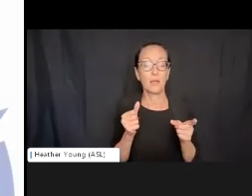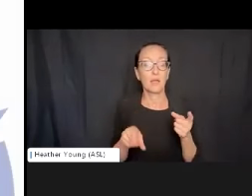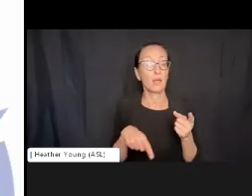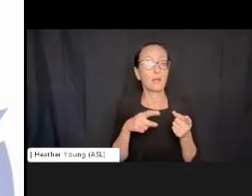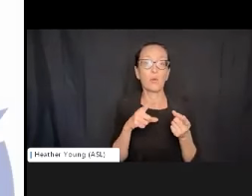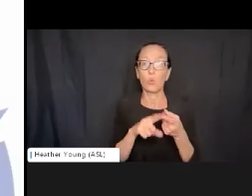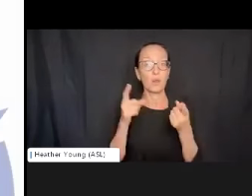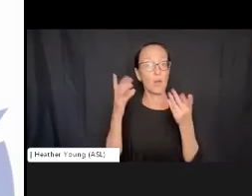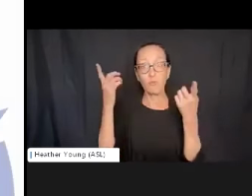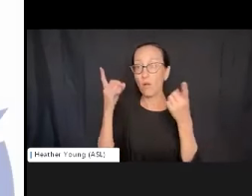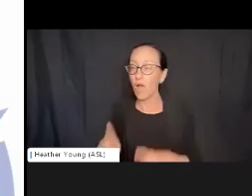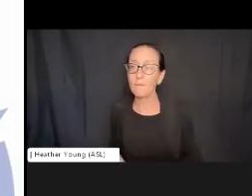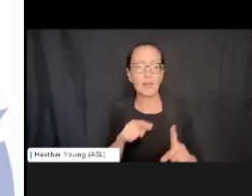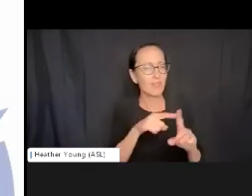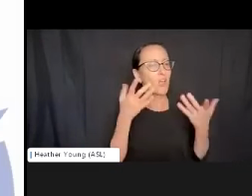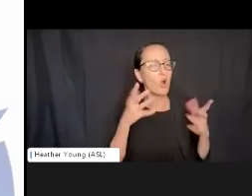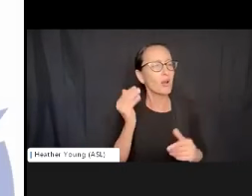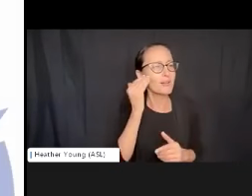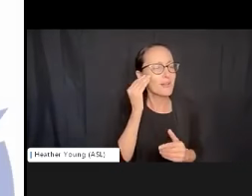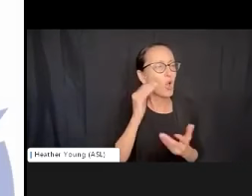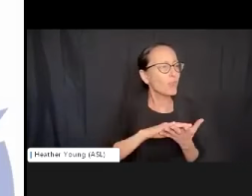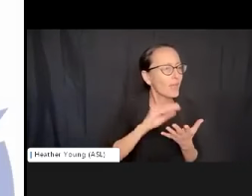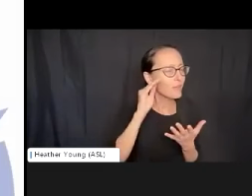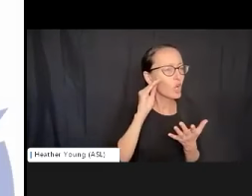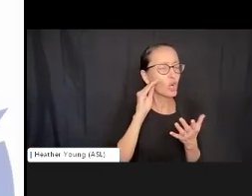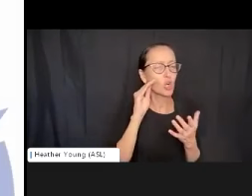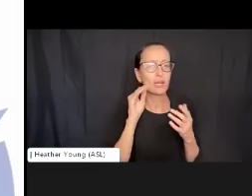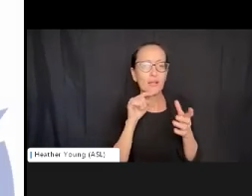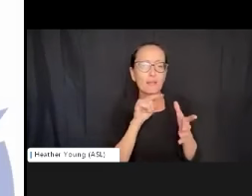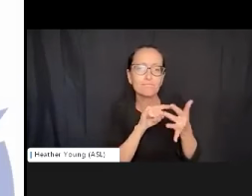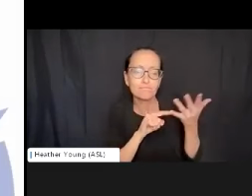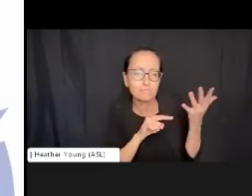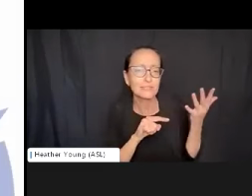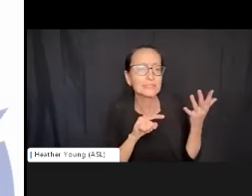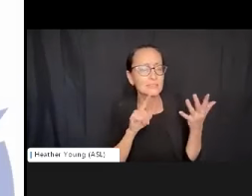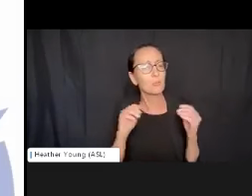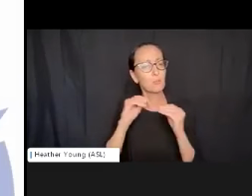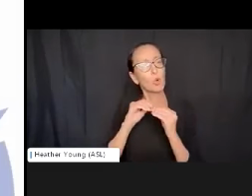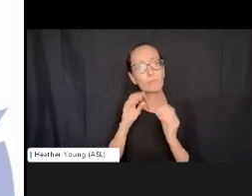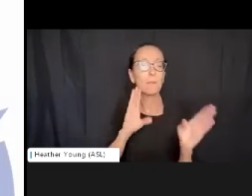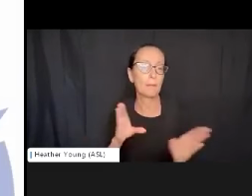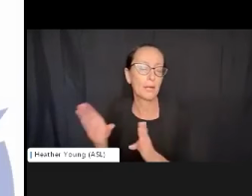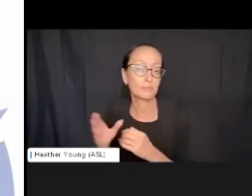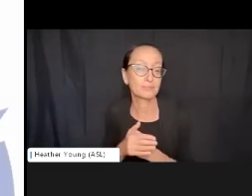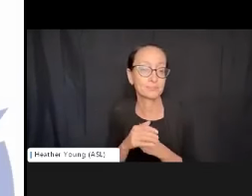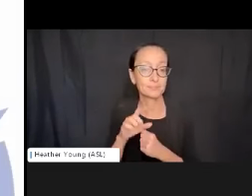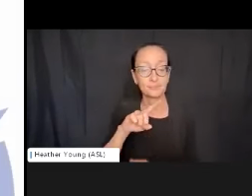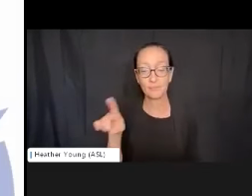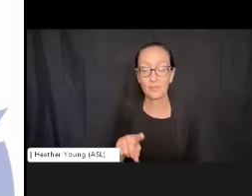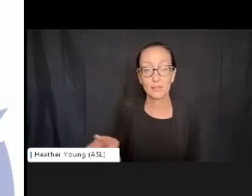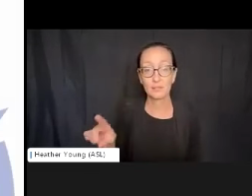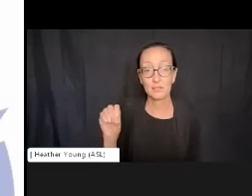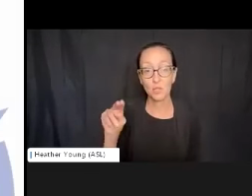is a crisis exposure that we can just reinforce. The zones of regulation is another favorite one of mine in schools. It is teaching students how